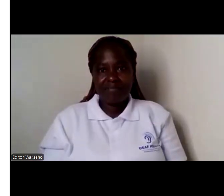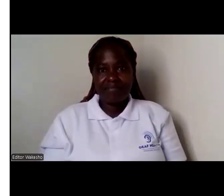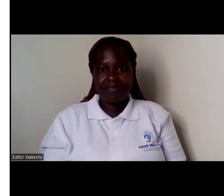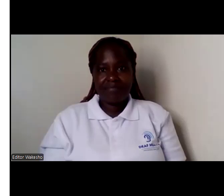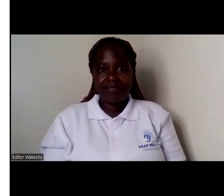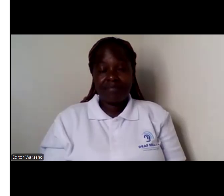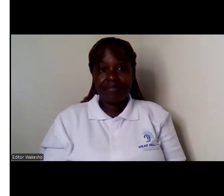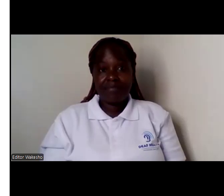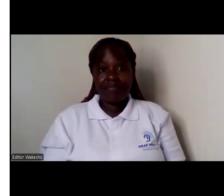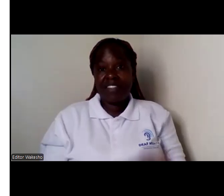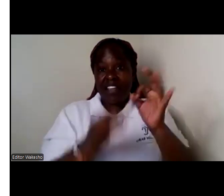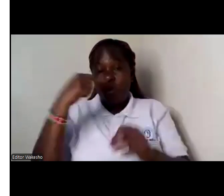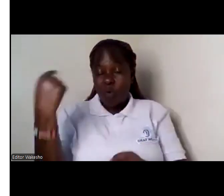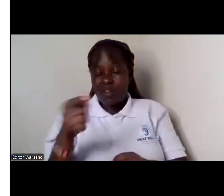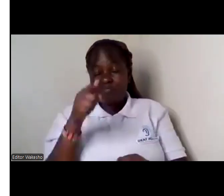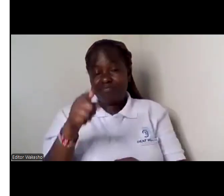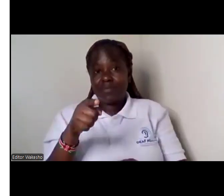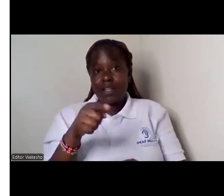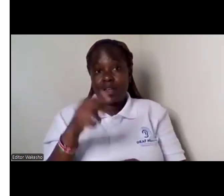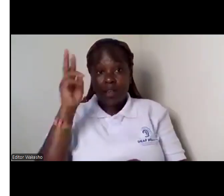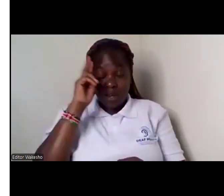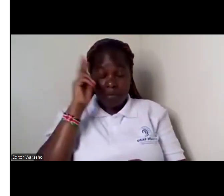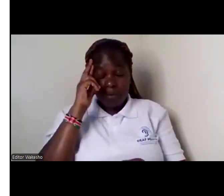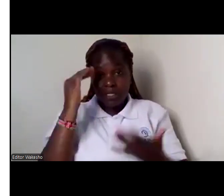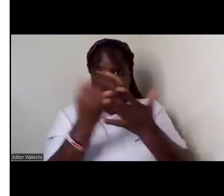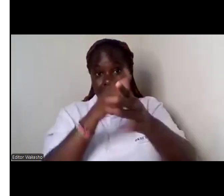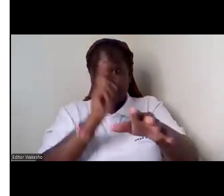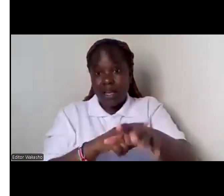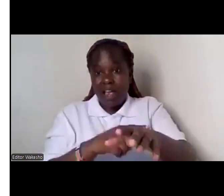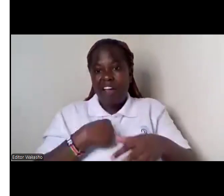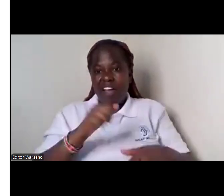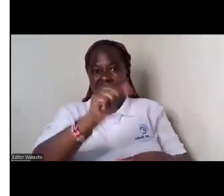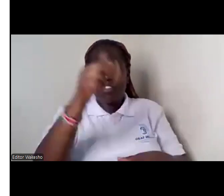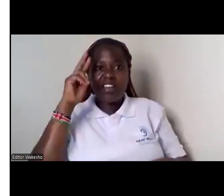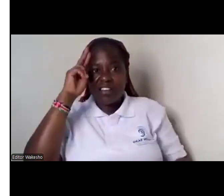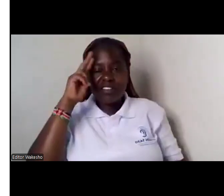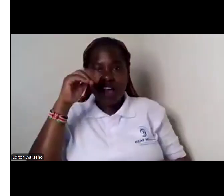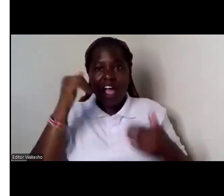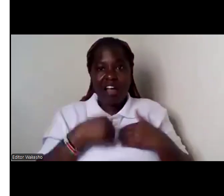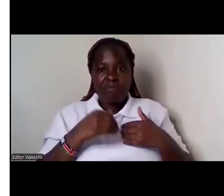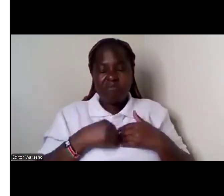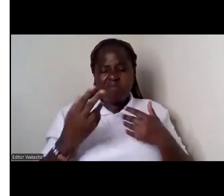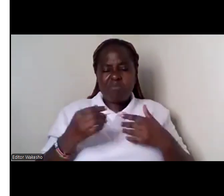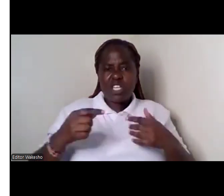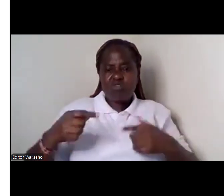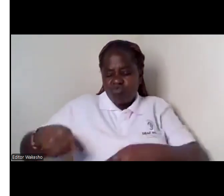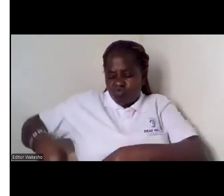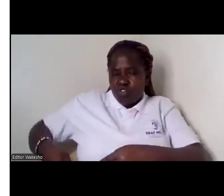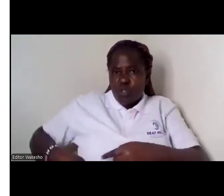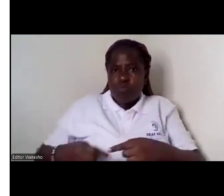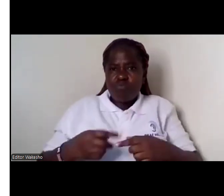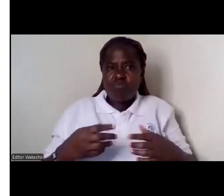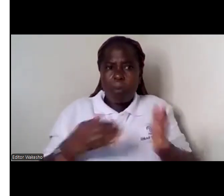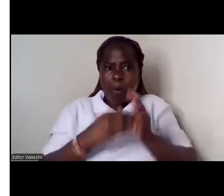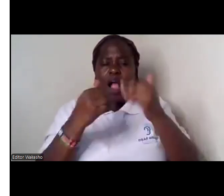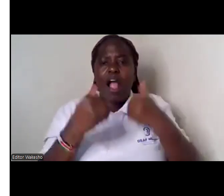If that is the only cause, yeah. Of course, remember, someone can have other reasons. They can the tubes can be blocked. Maybe the partner,